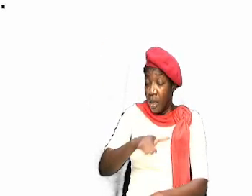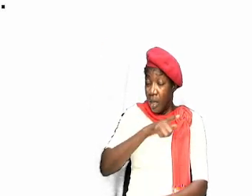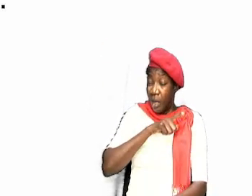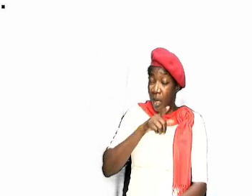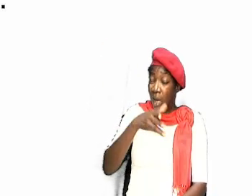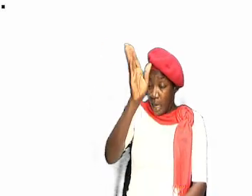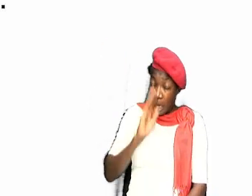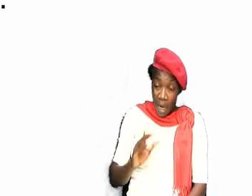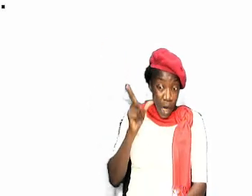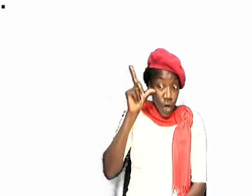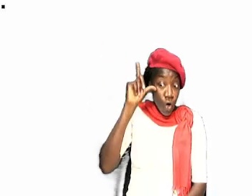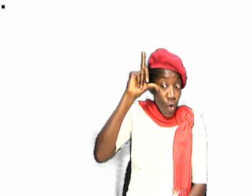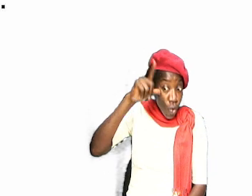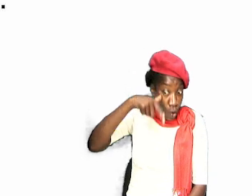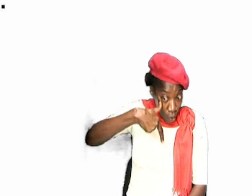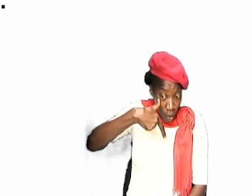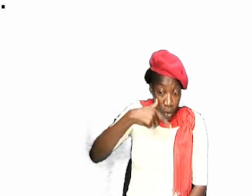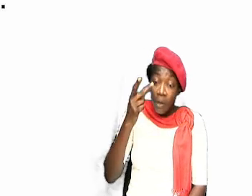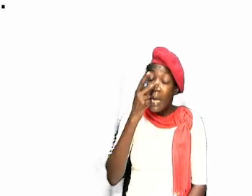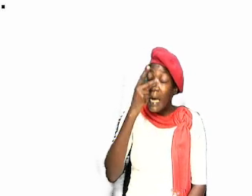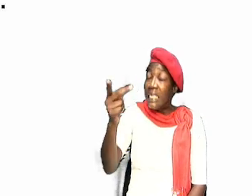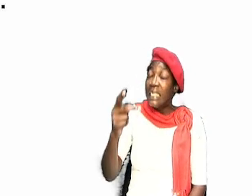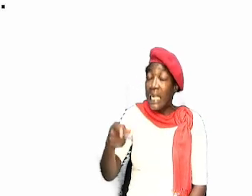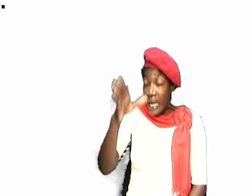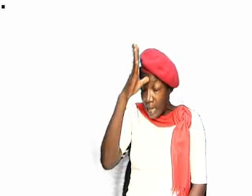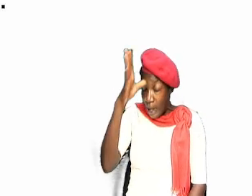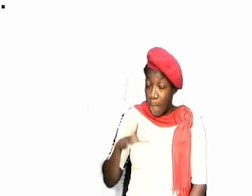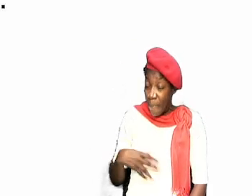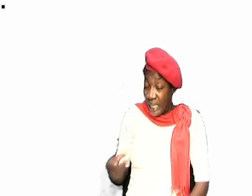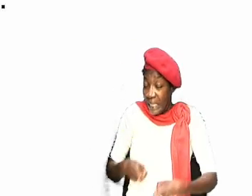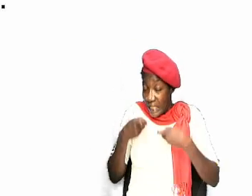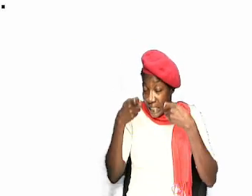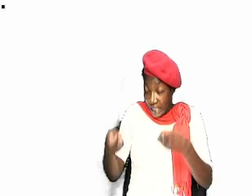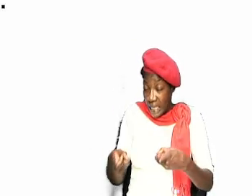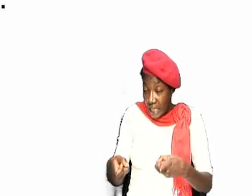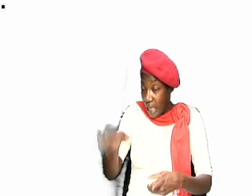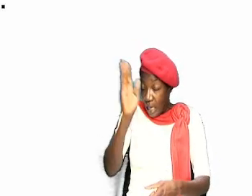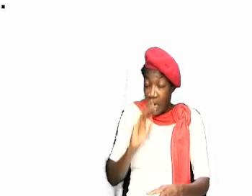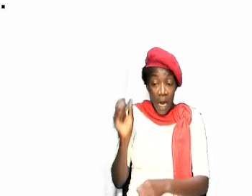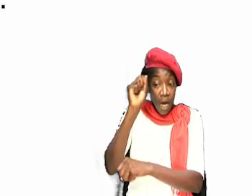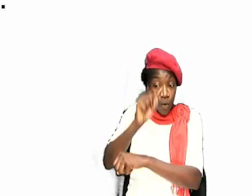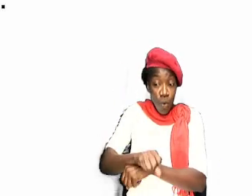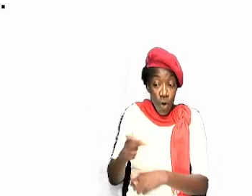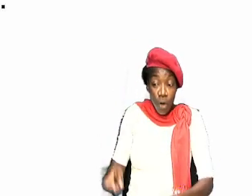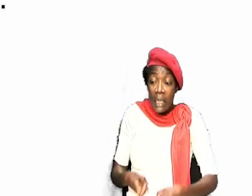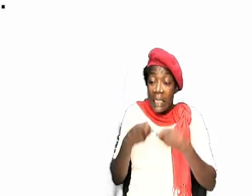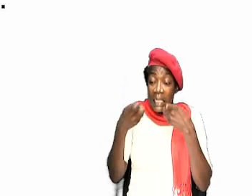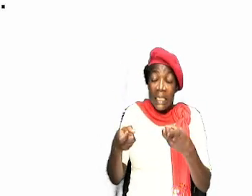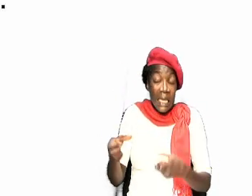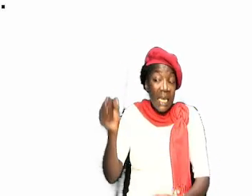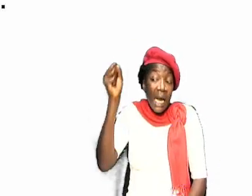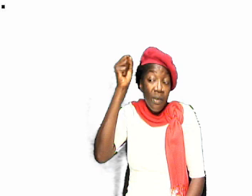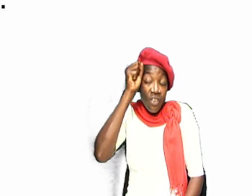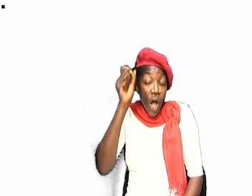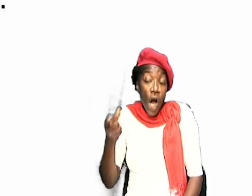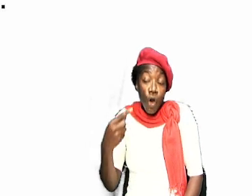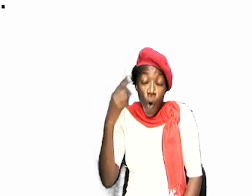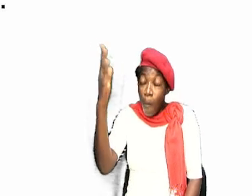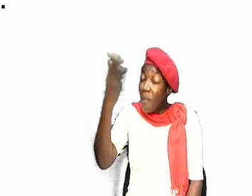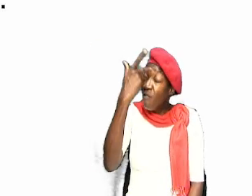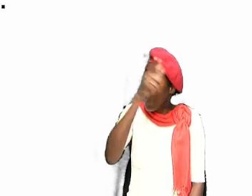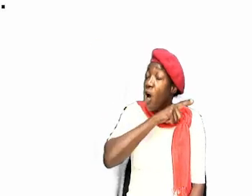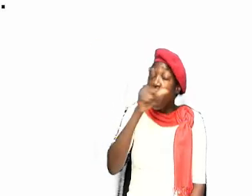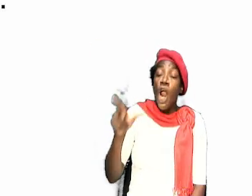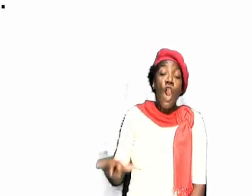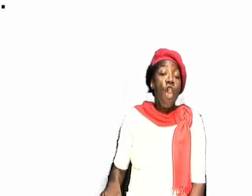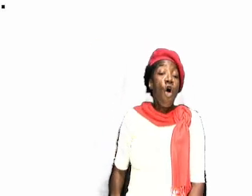the sins of men. God acted, and the sin of Saul came before the Lord, right?